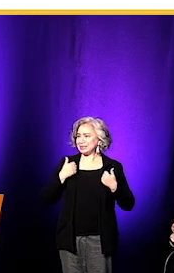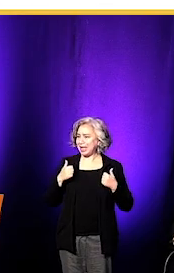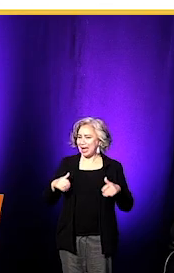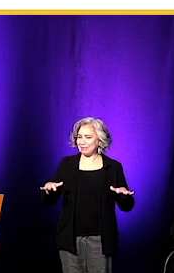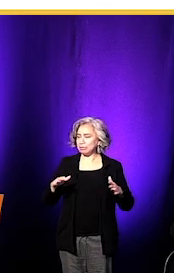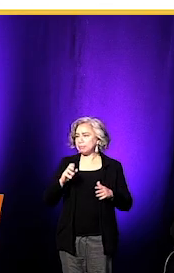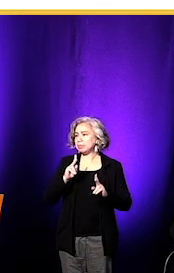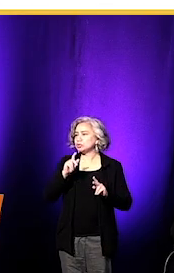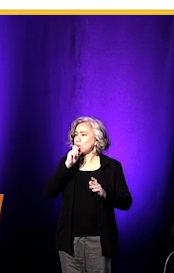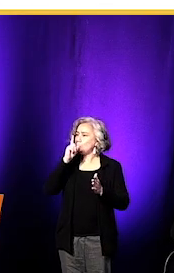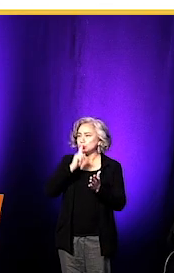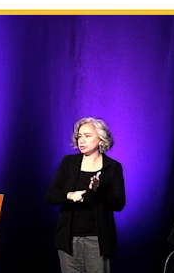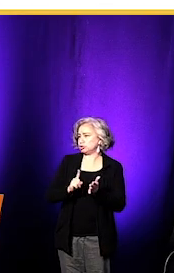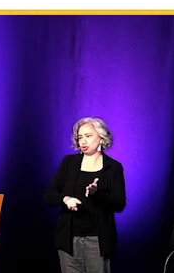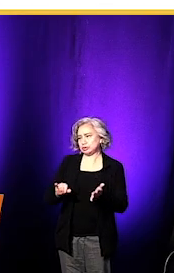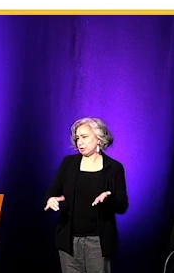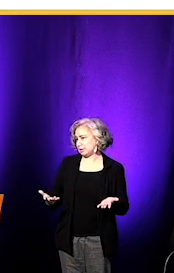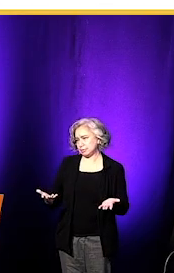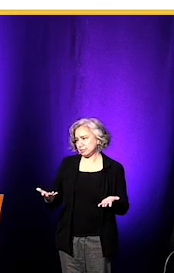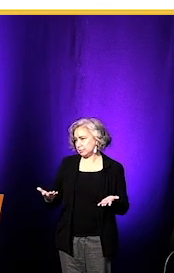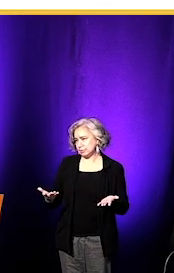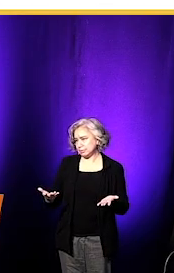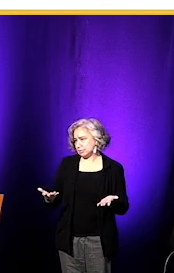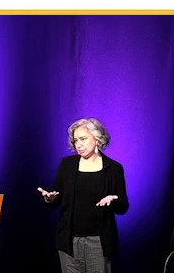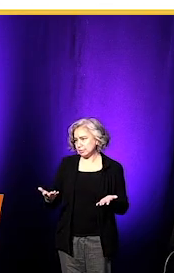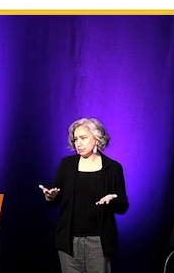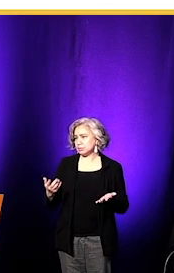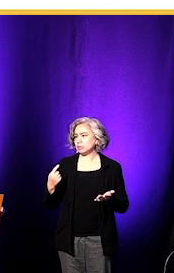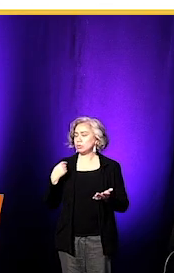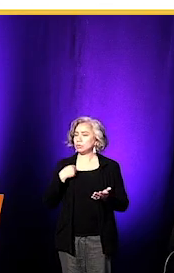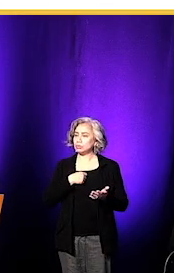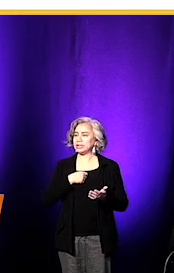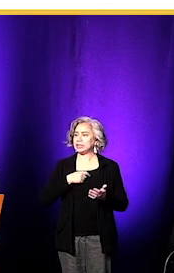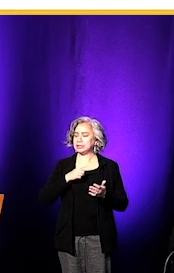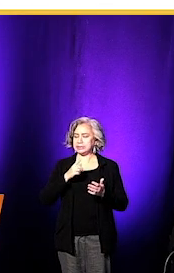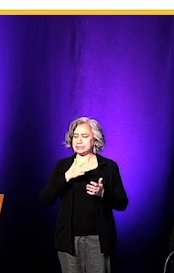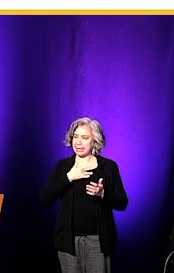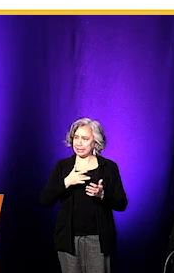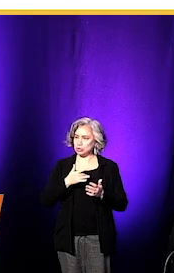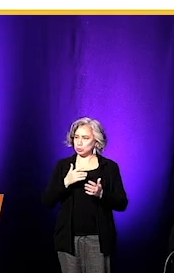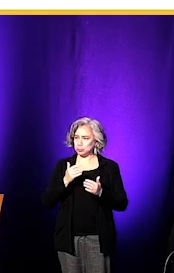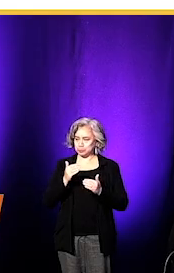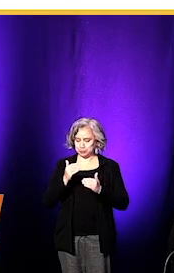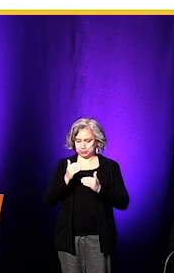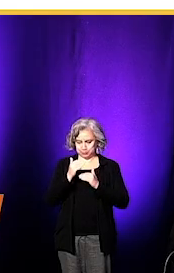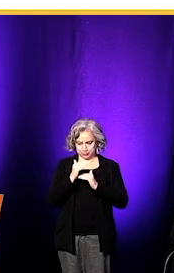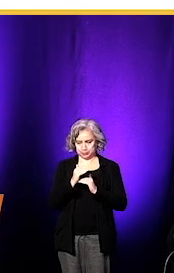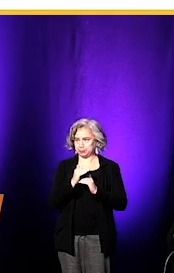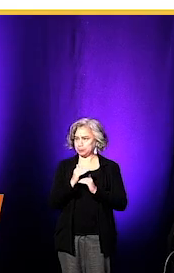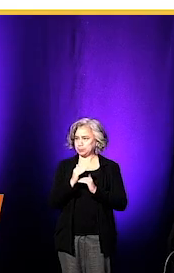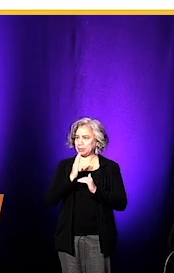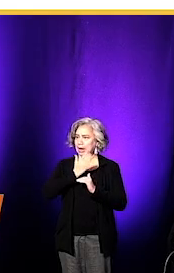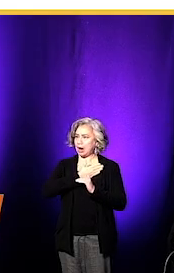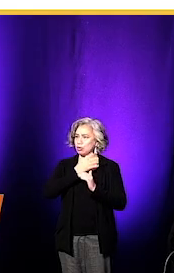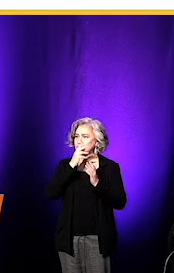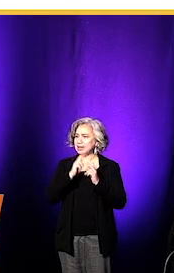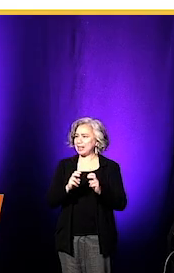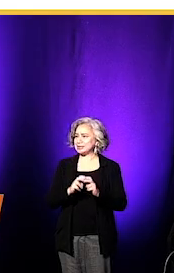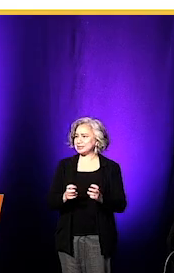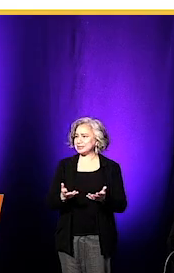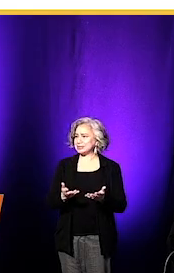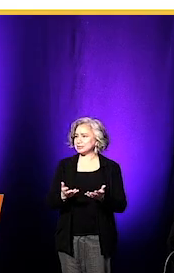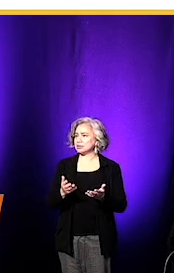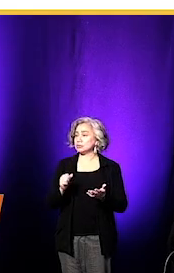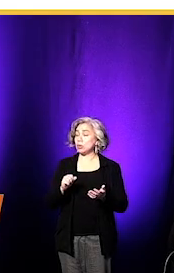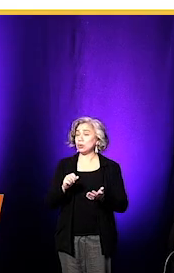right? And instead, we circumscribe our analysis into one. So I think it's navigation is part of it, but